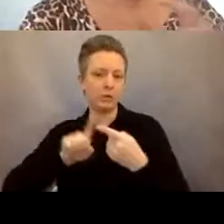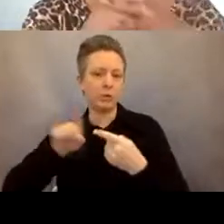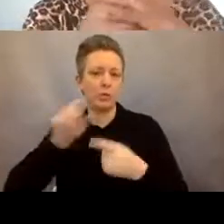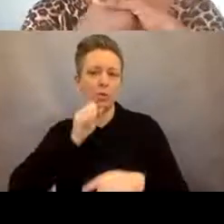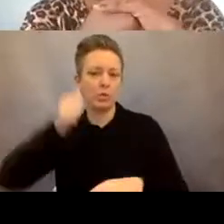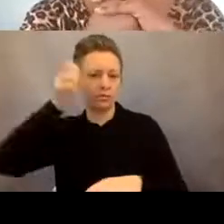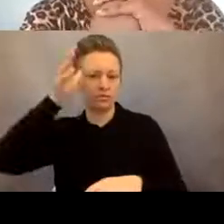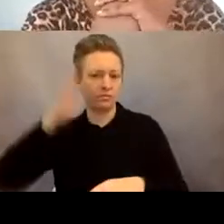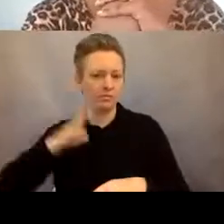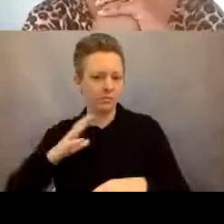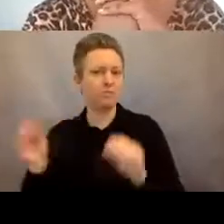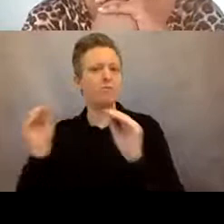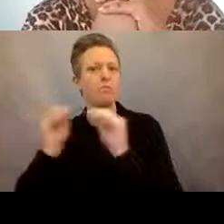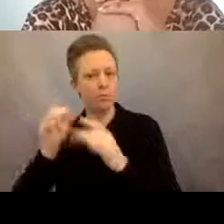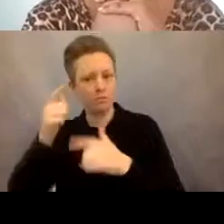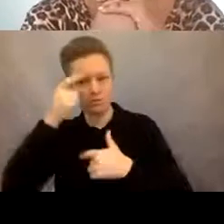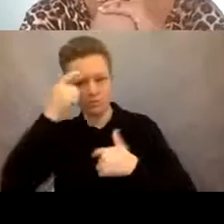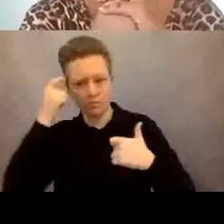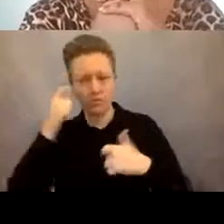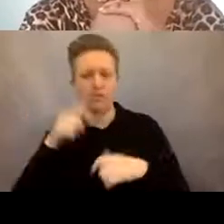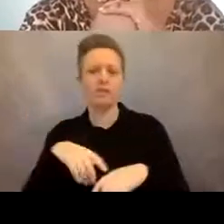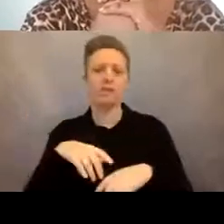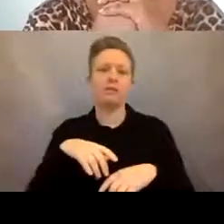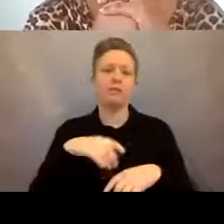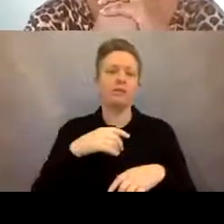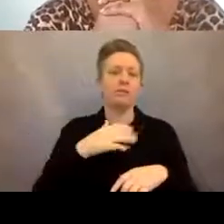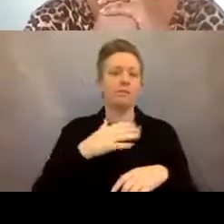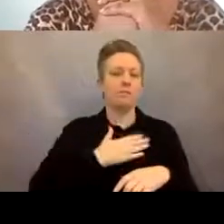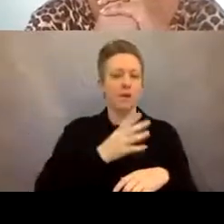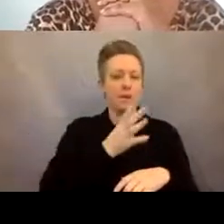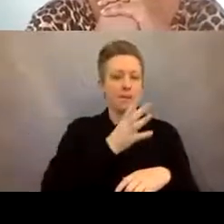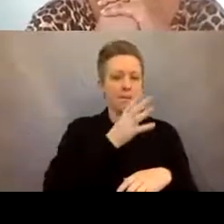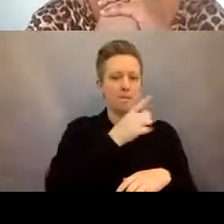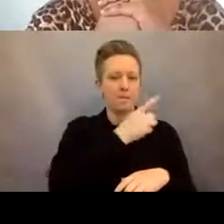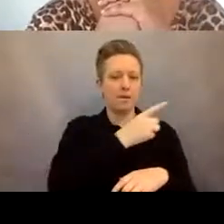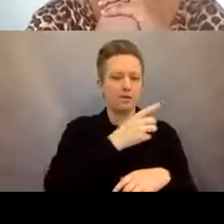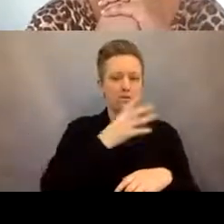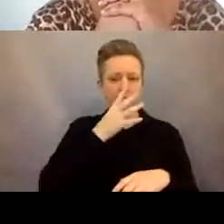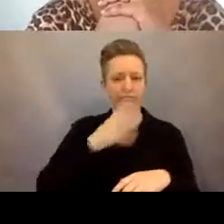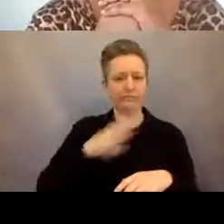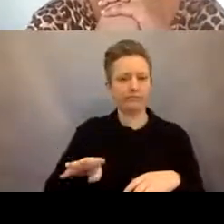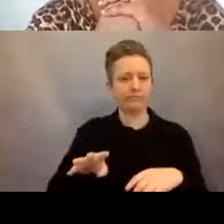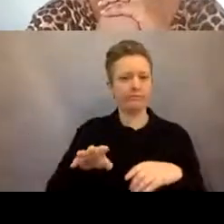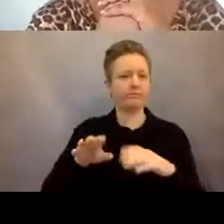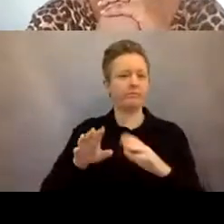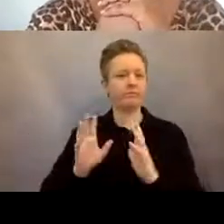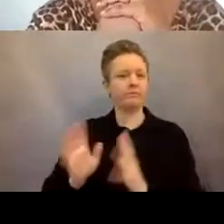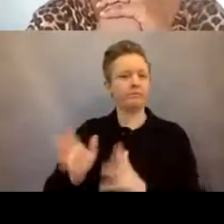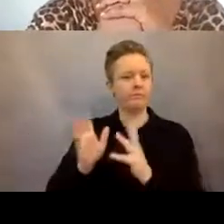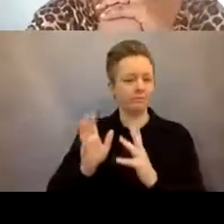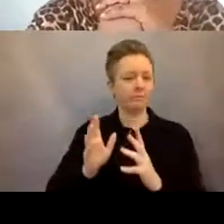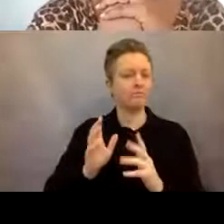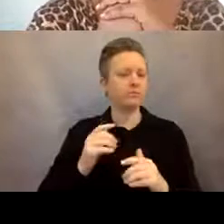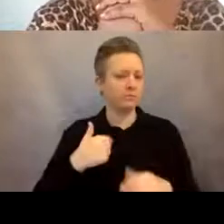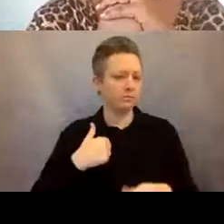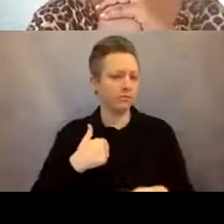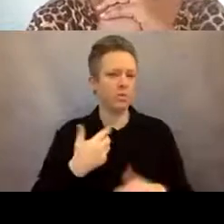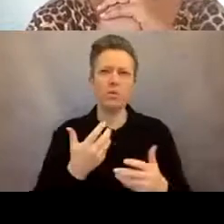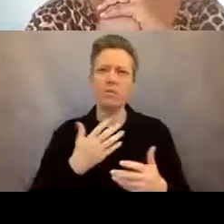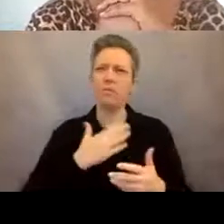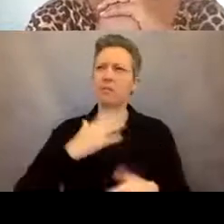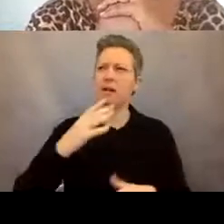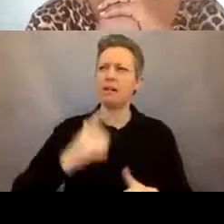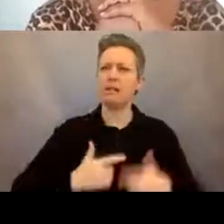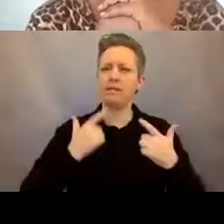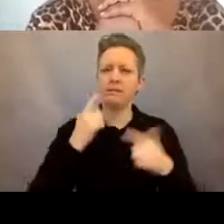abandonment by my mother. So I was always treated like I was worthless. And this is how things supposed to be happen